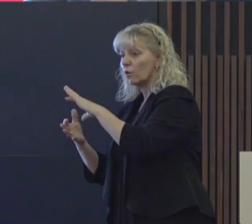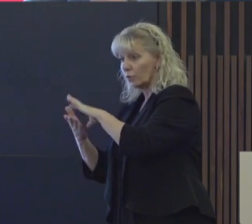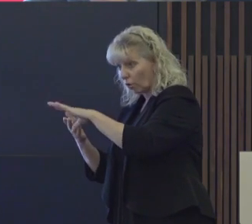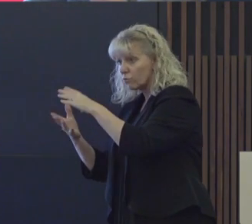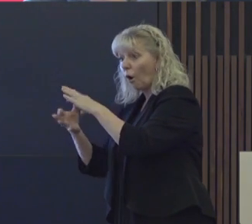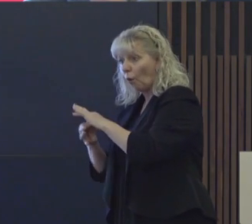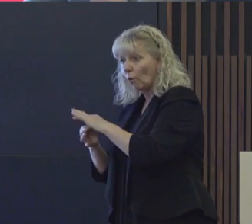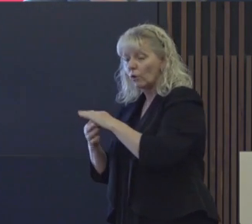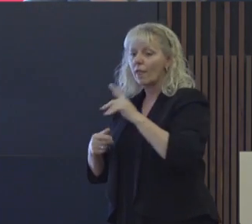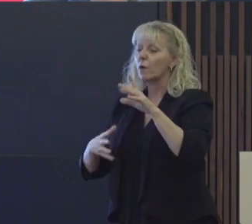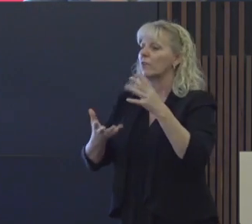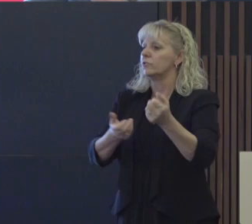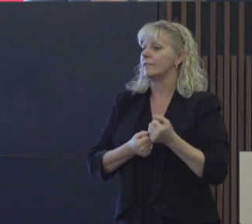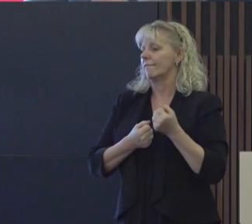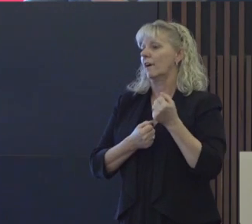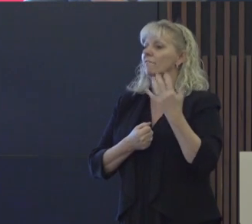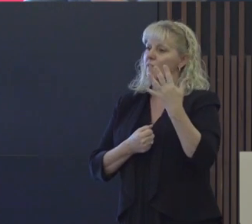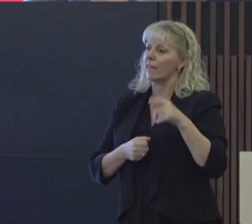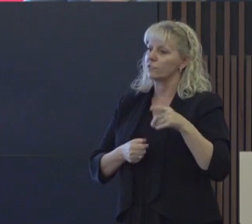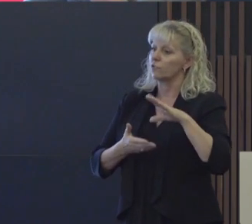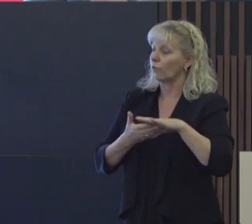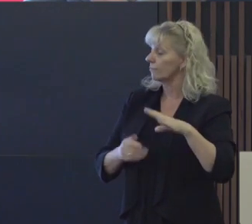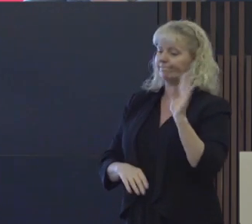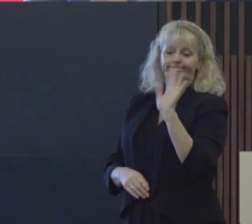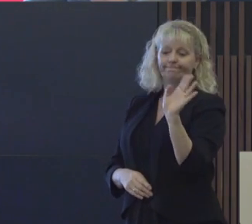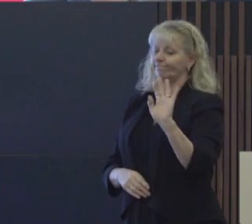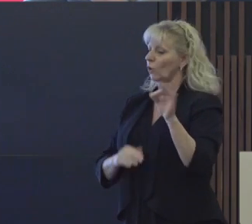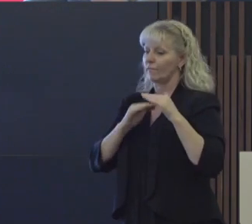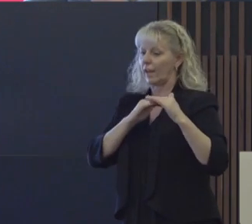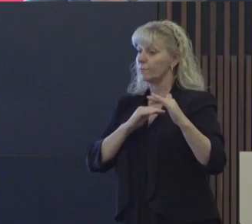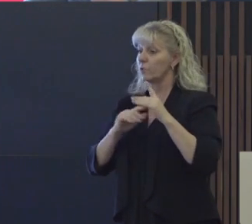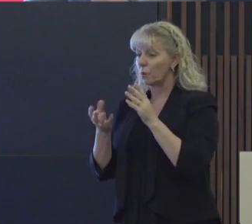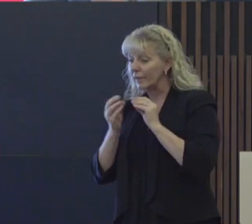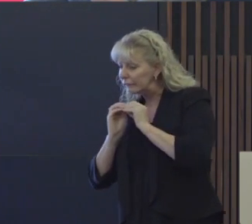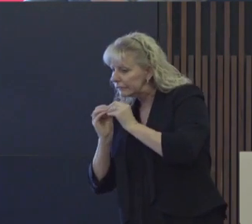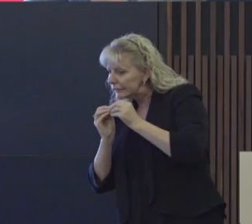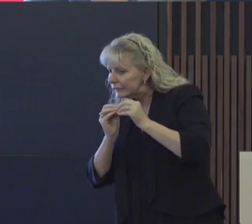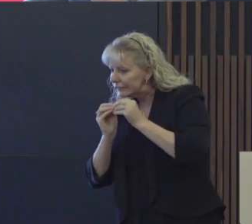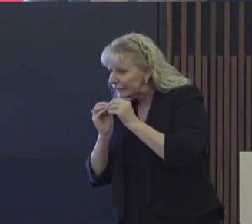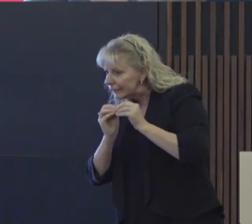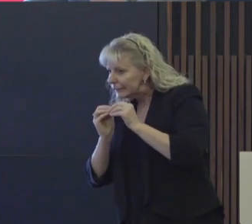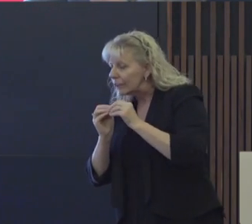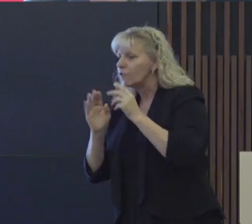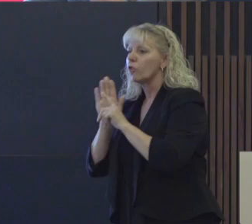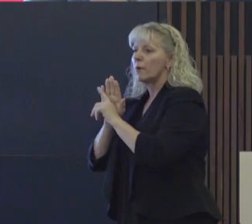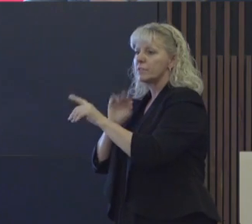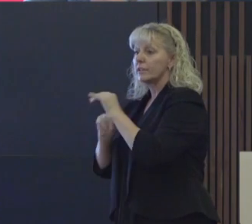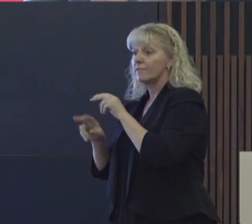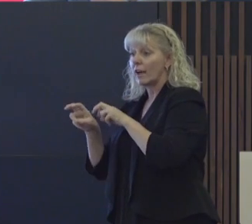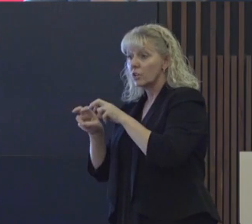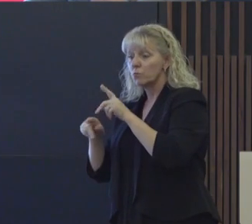we're saying, well, no, that's not fair. So what we negotiated through settlement for the representative action